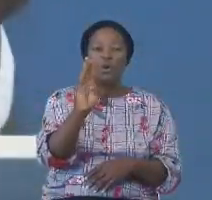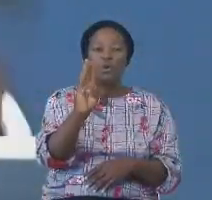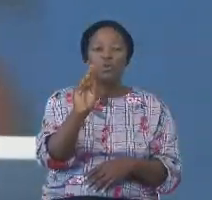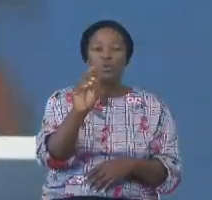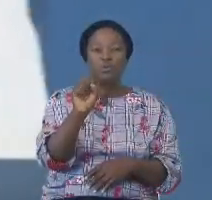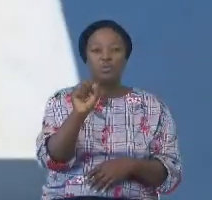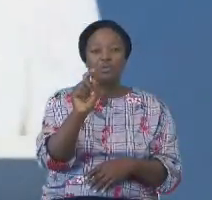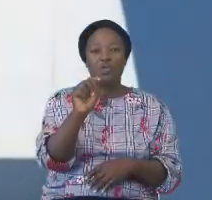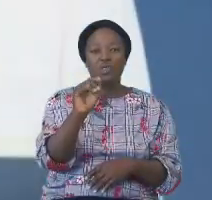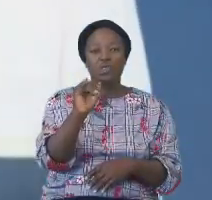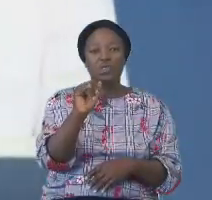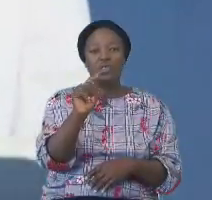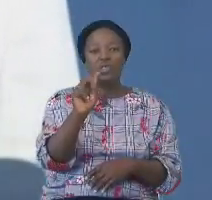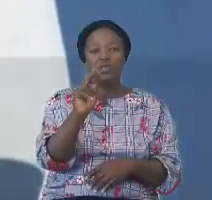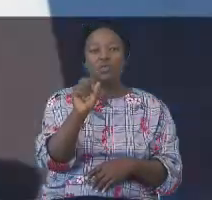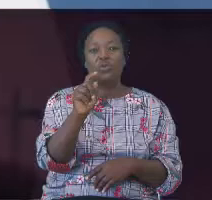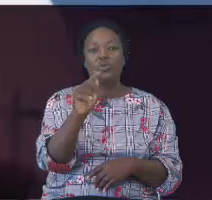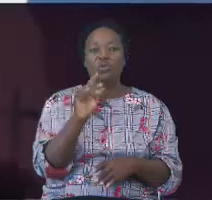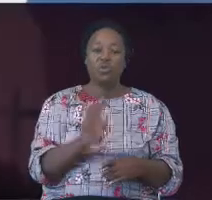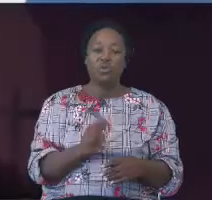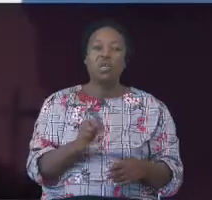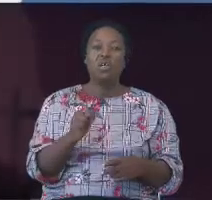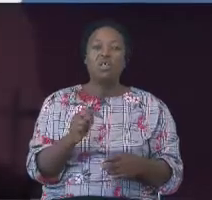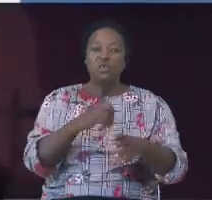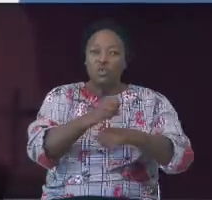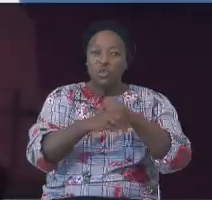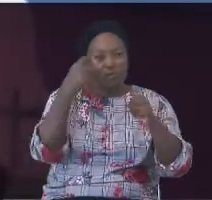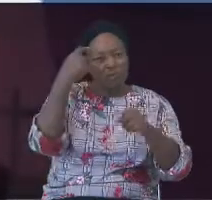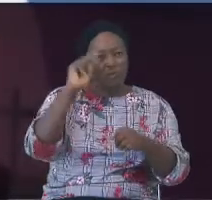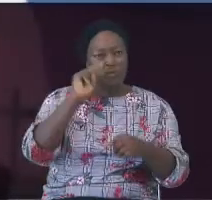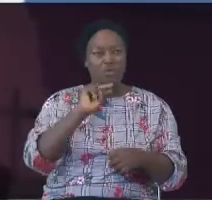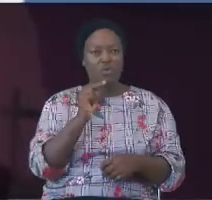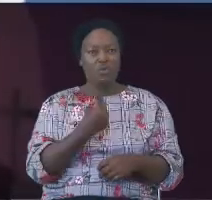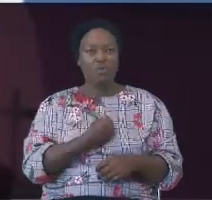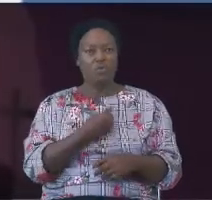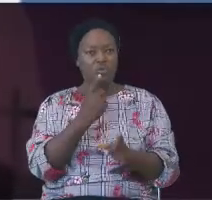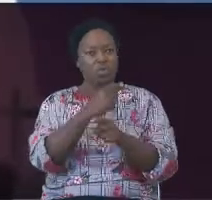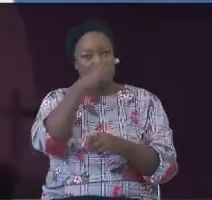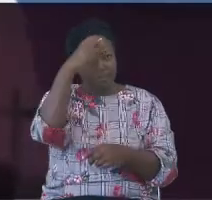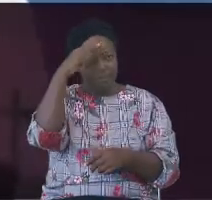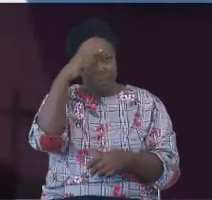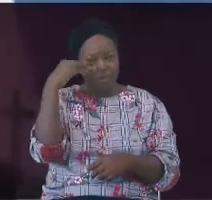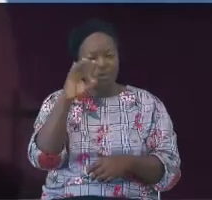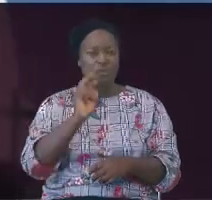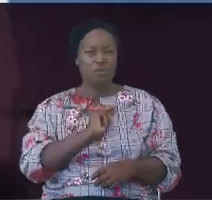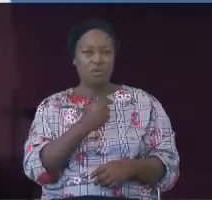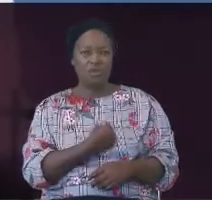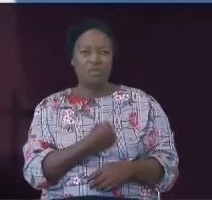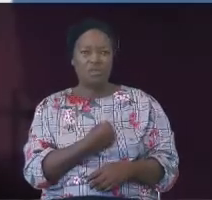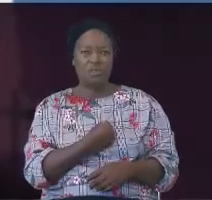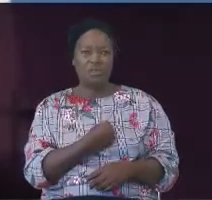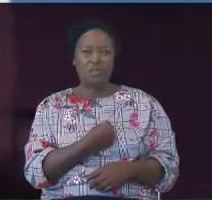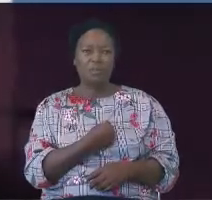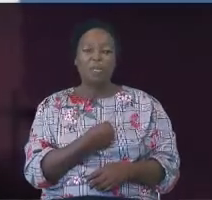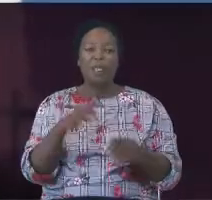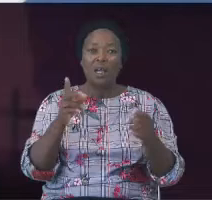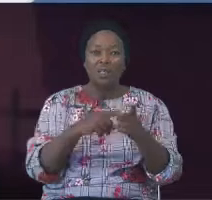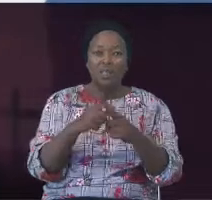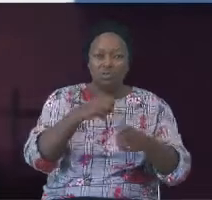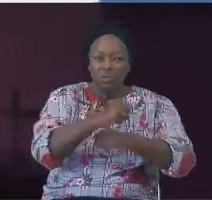is the wonder of substitution suffering for our sake the wonder of